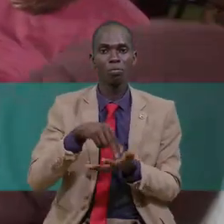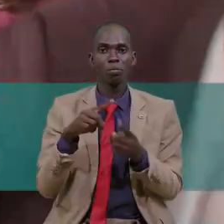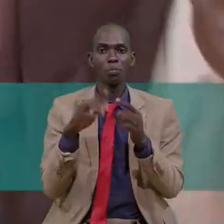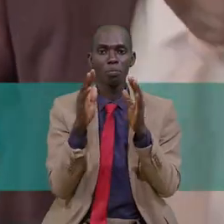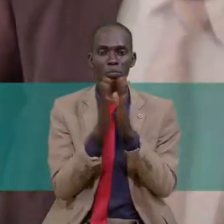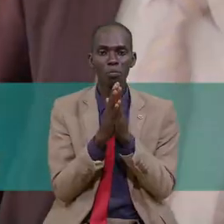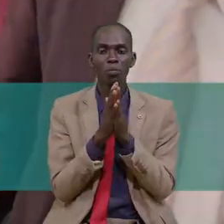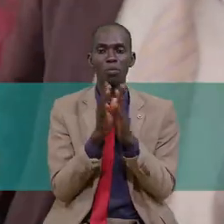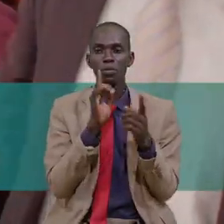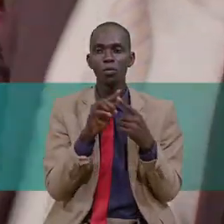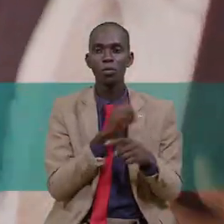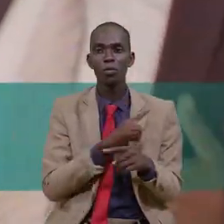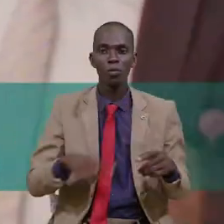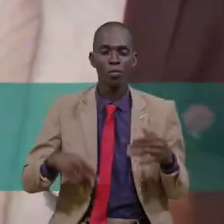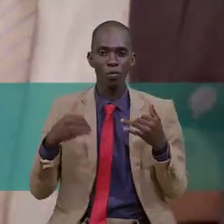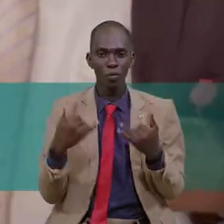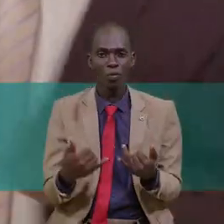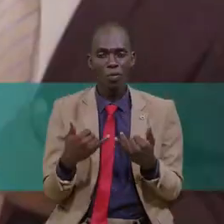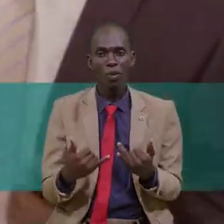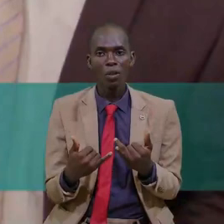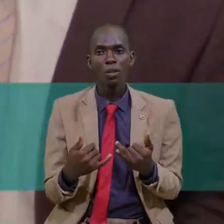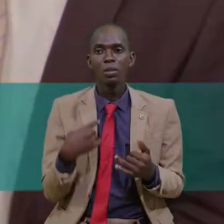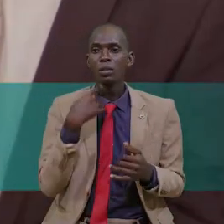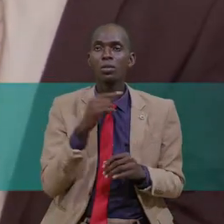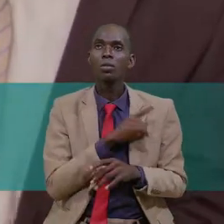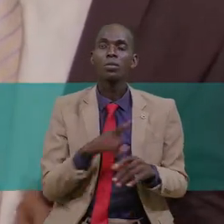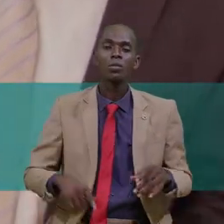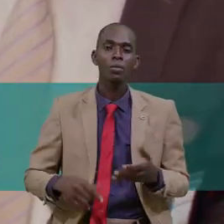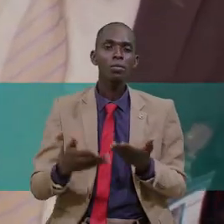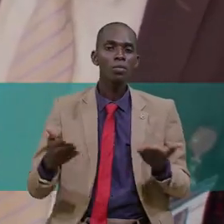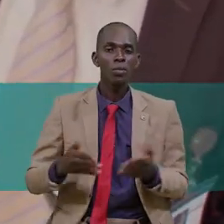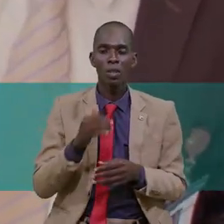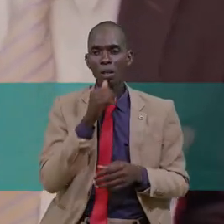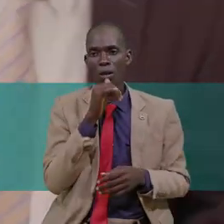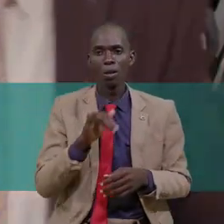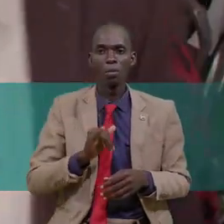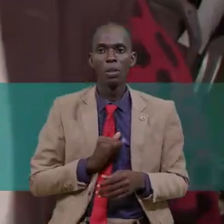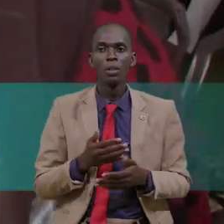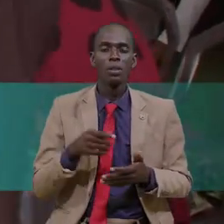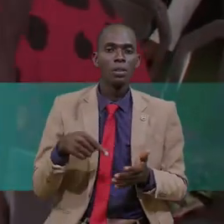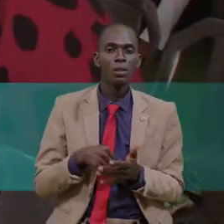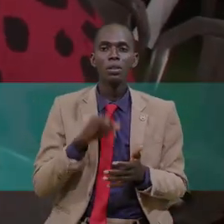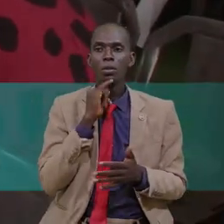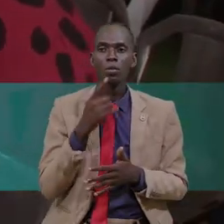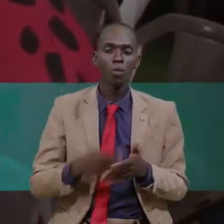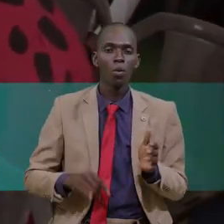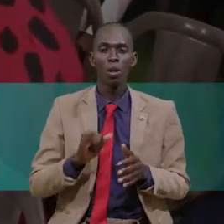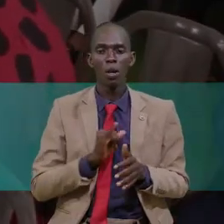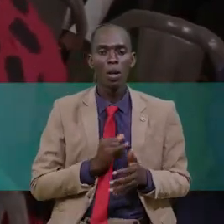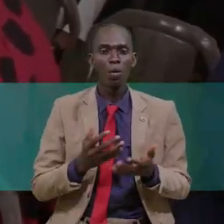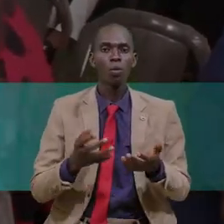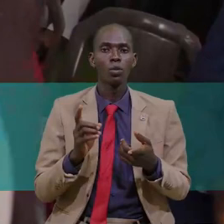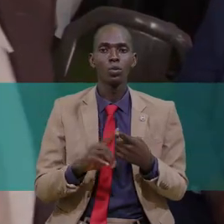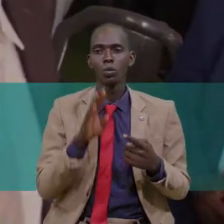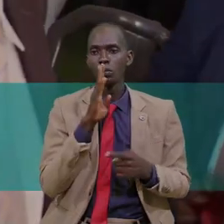Lord now and say, Lord, here we are. Here I am. This is what I want to be. And the Lord